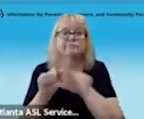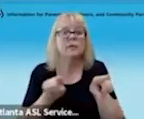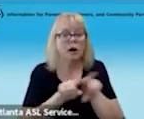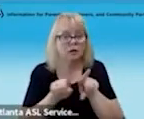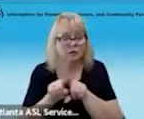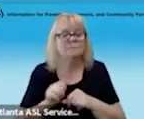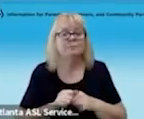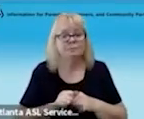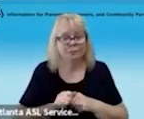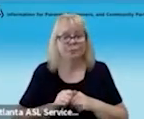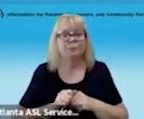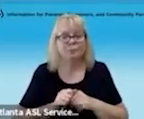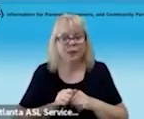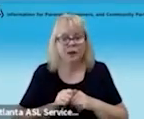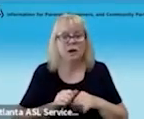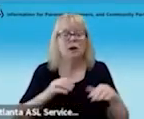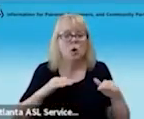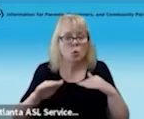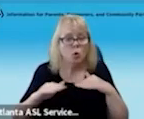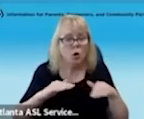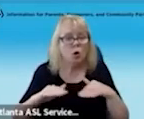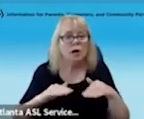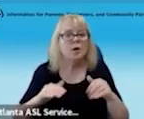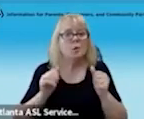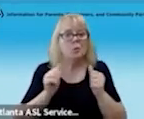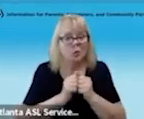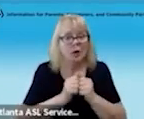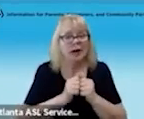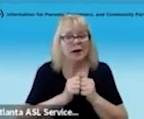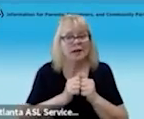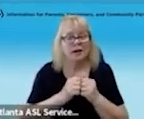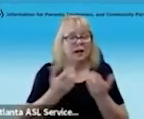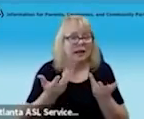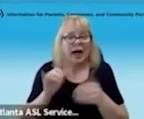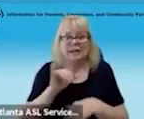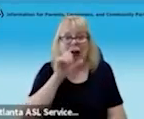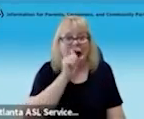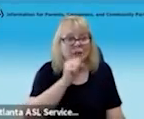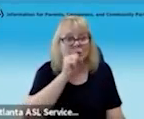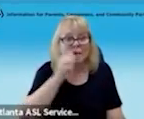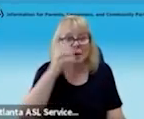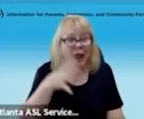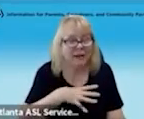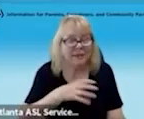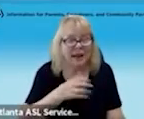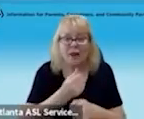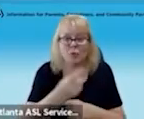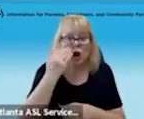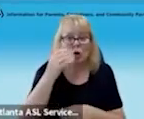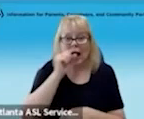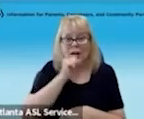own cultural values. So the strategies I have used is from going and knocking doors to doors,